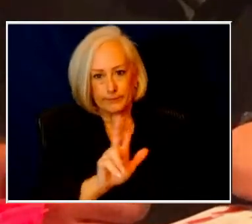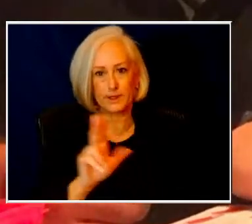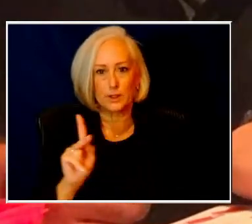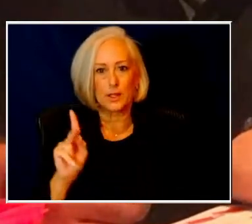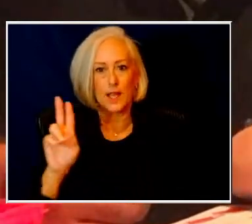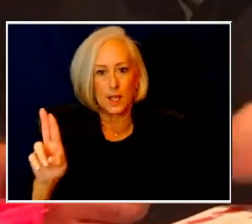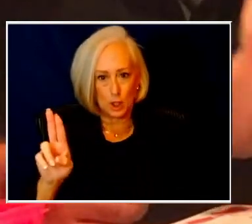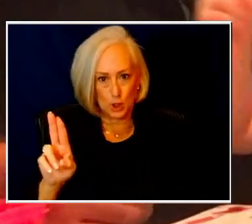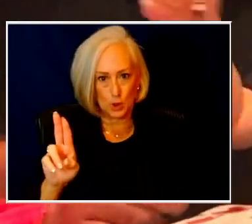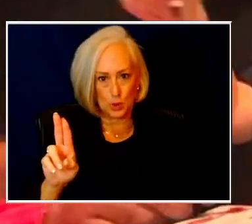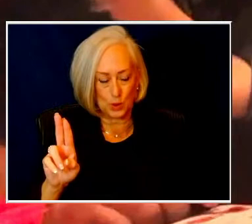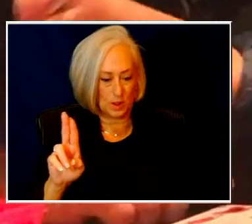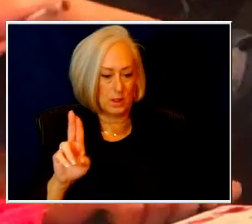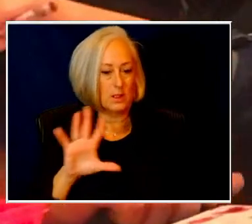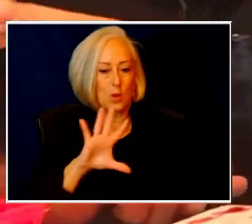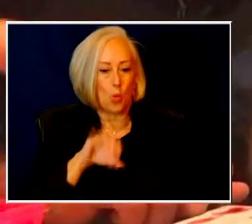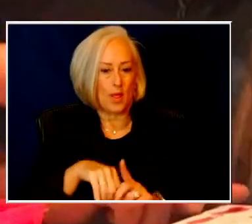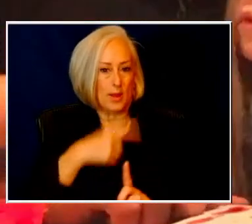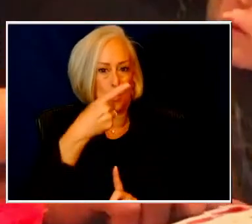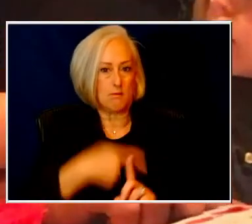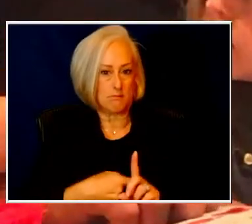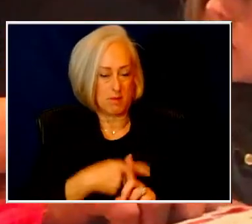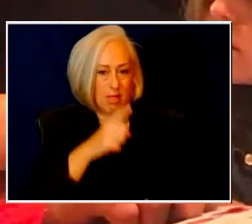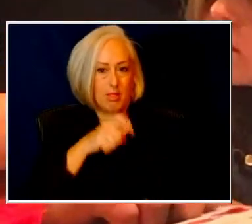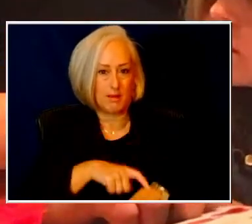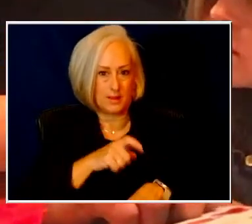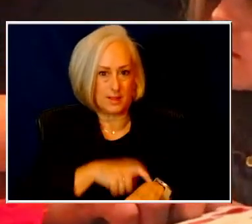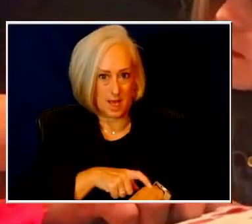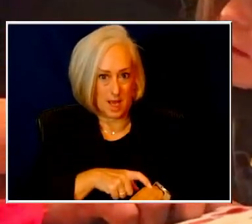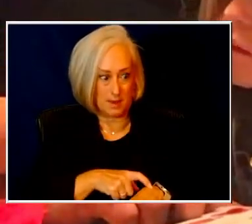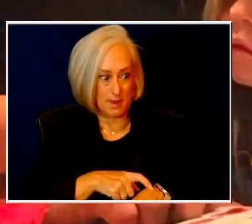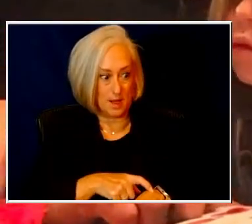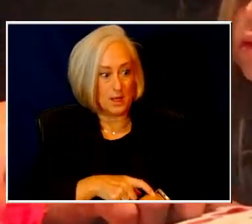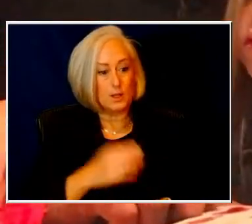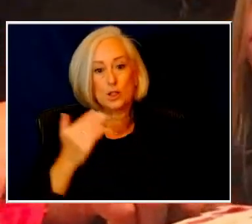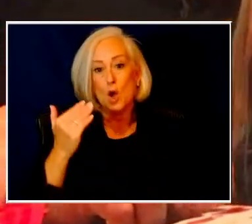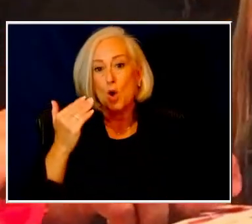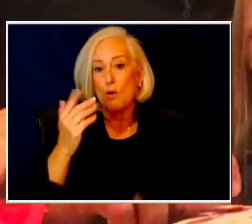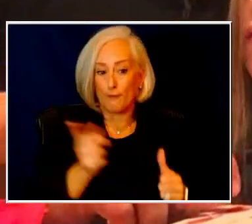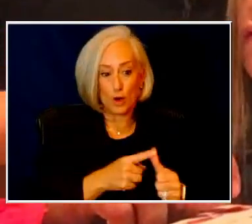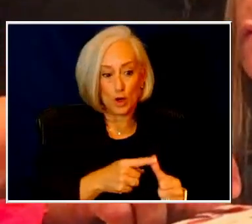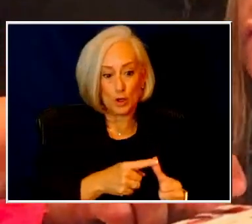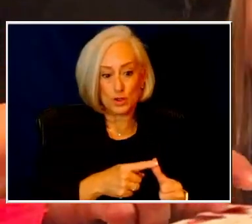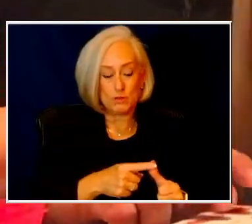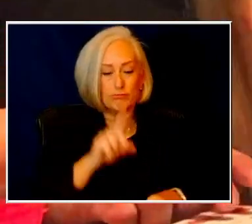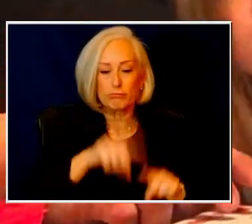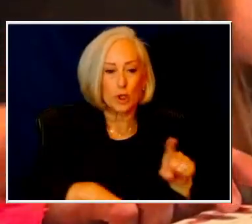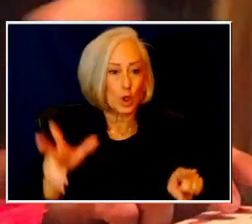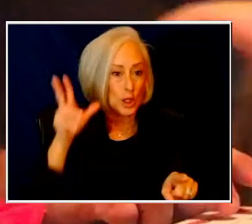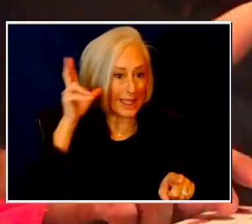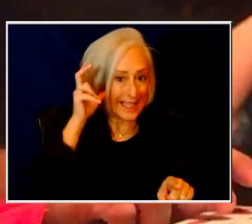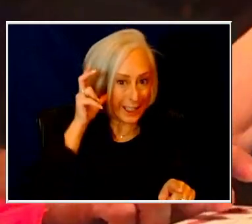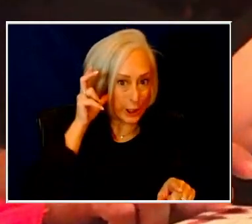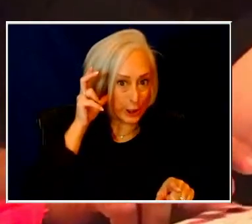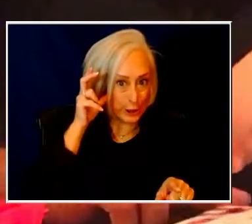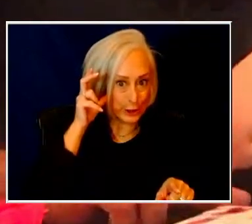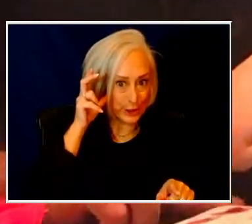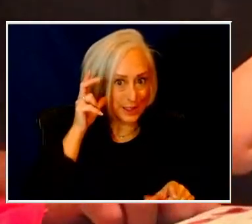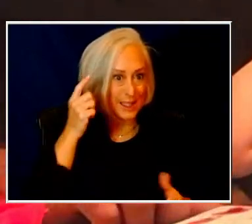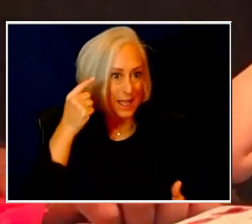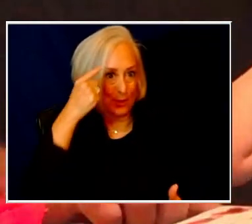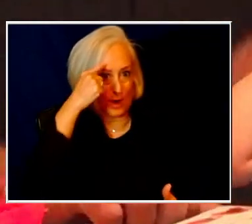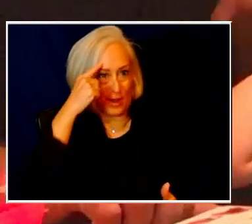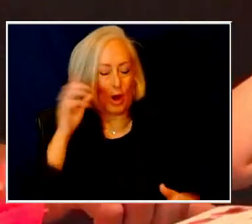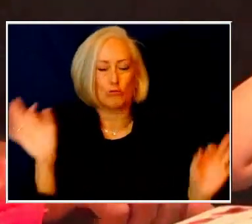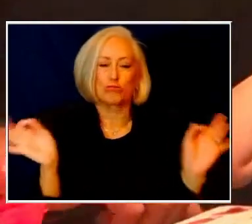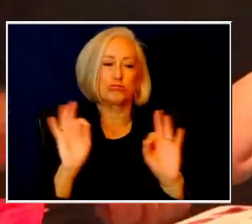month's time, we went from, knowing she couldn't hear, which we thought was